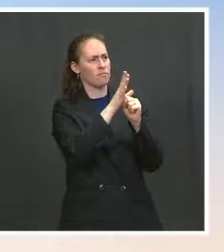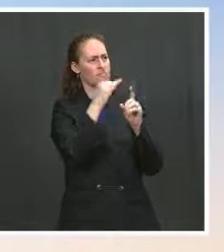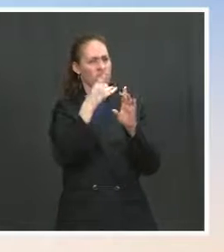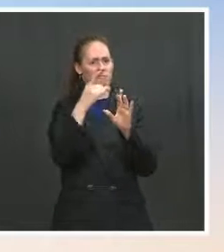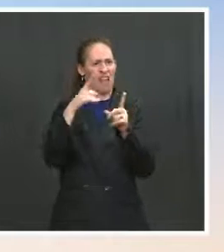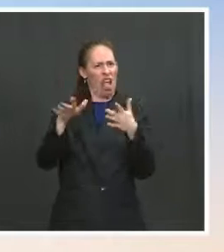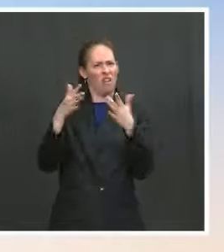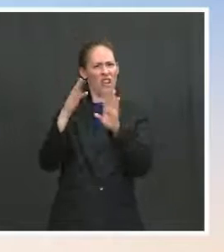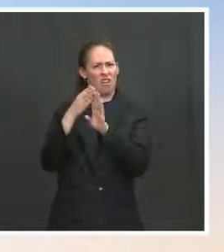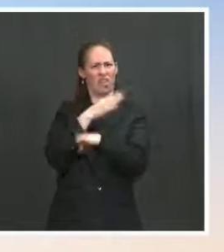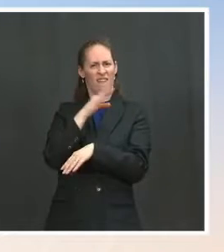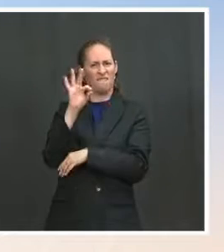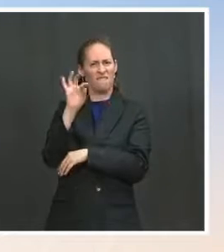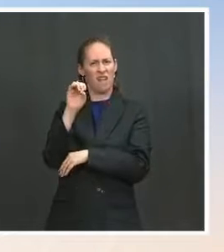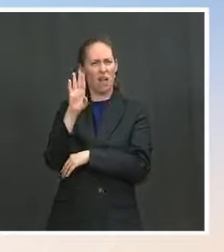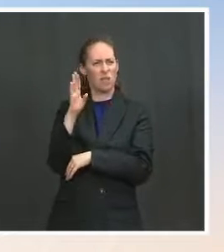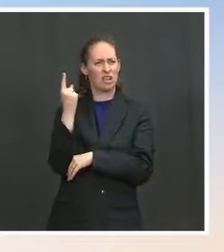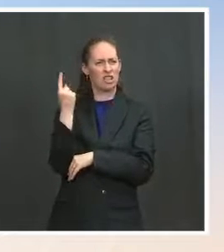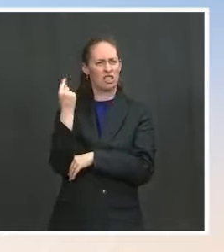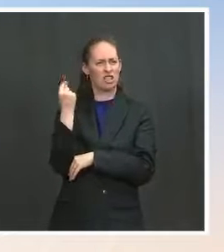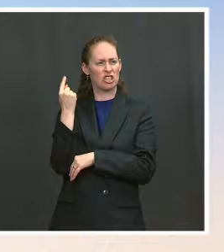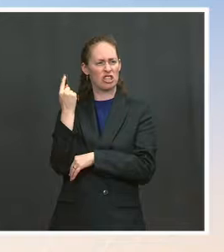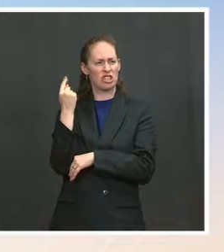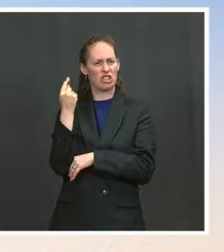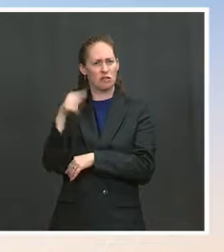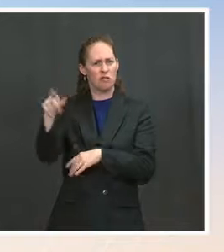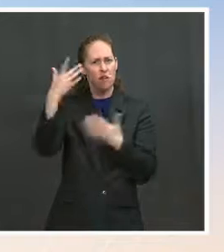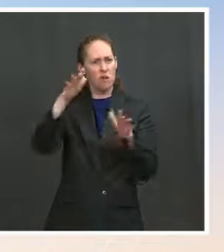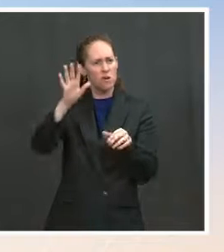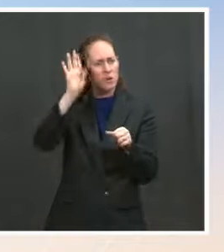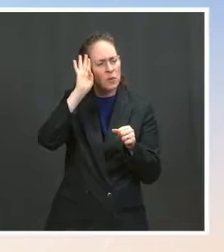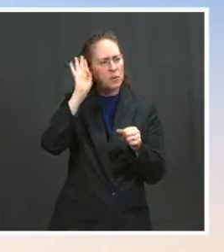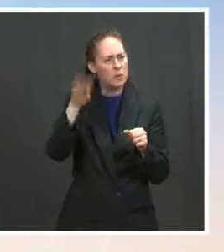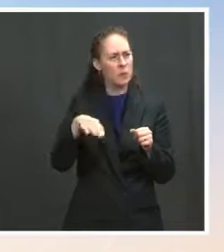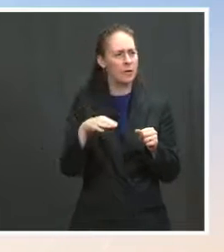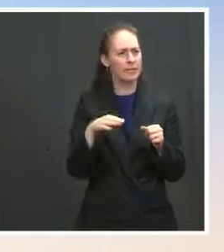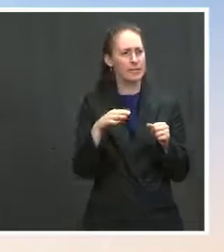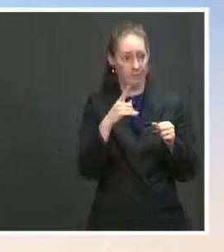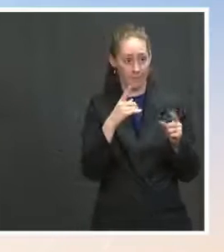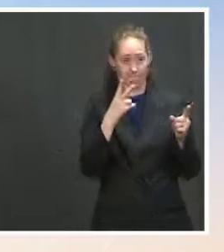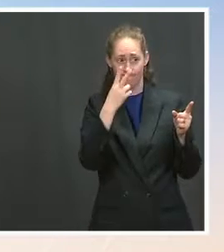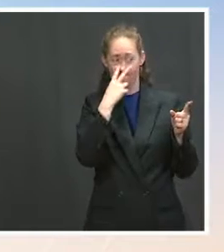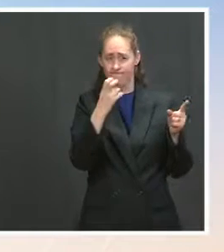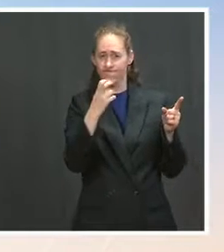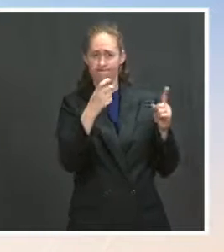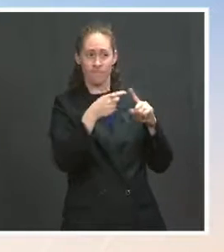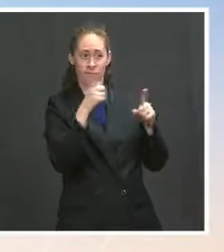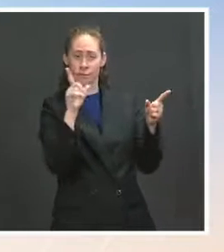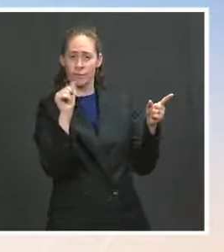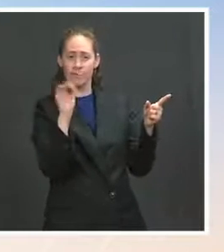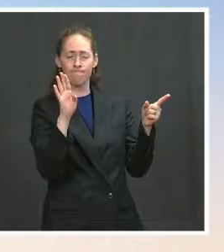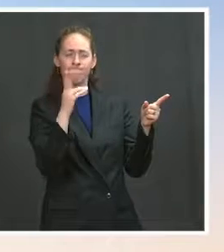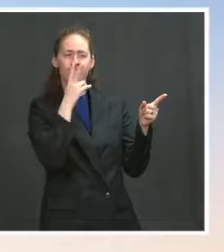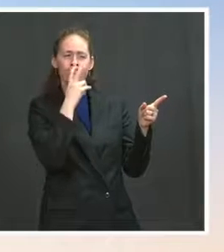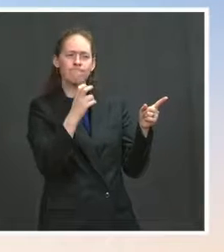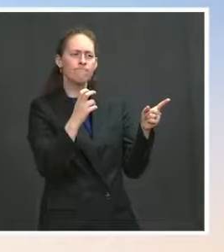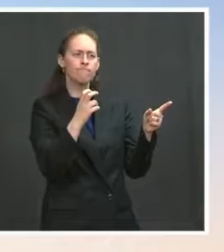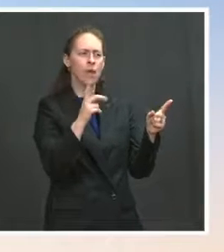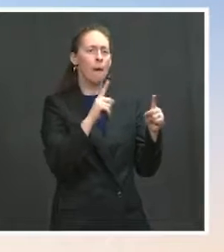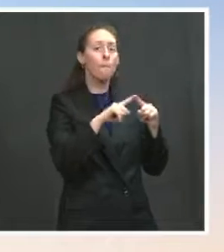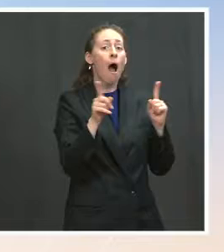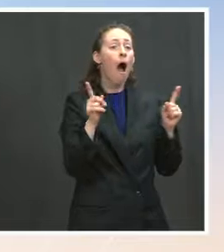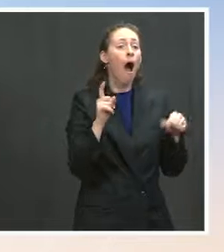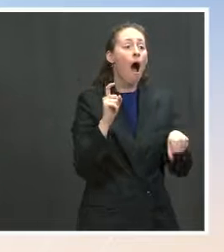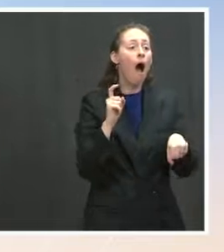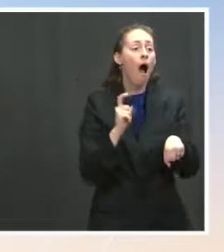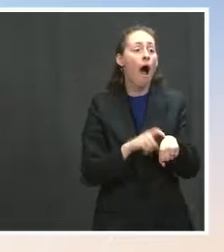hadn't ruled out the possibility that the virus came from the lab. But the inquiry didn't happen until late May of this month. And I'm